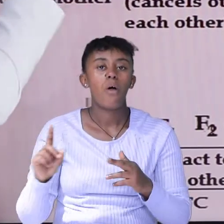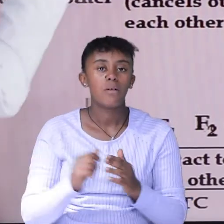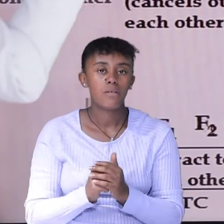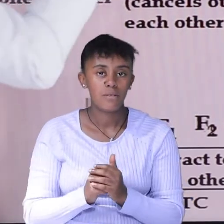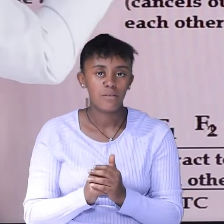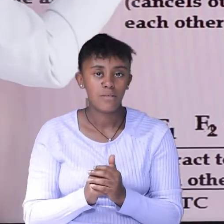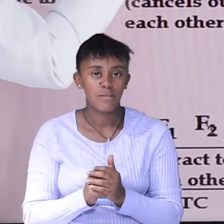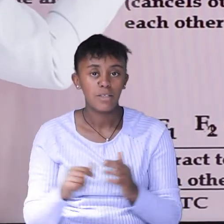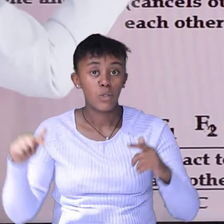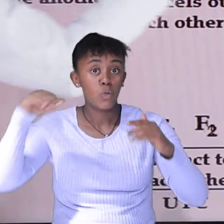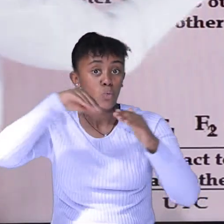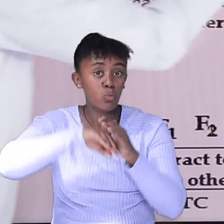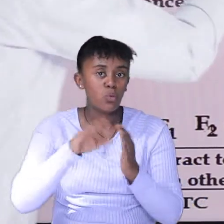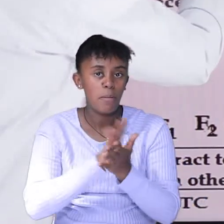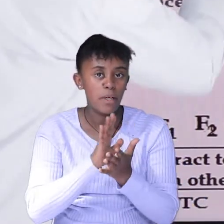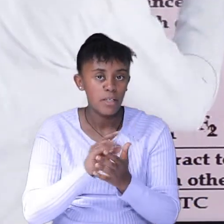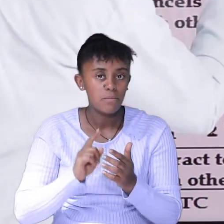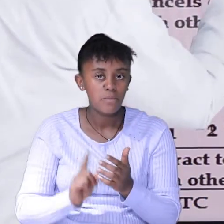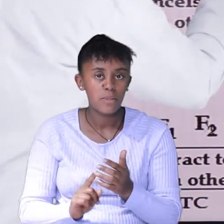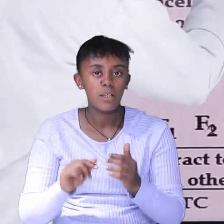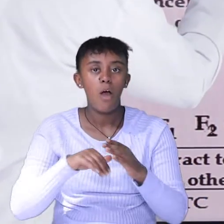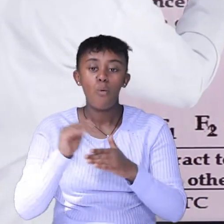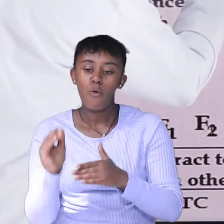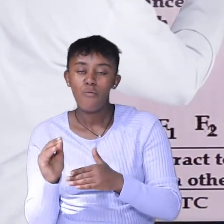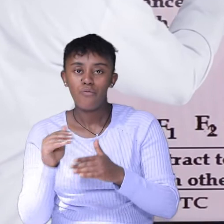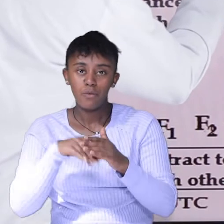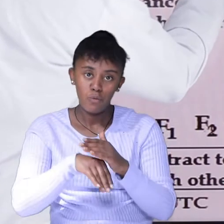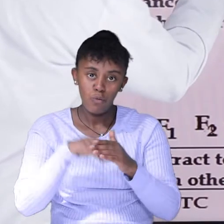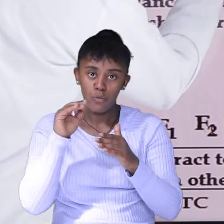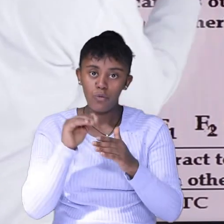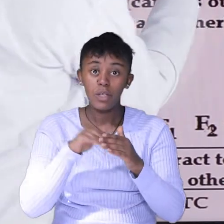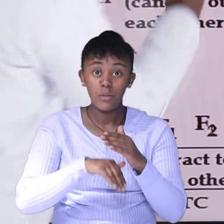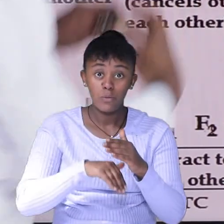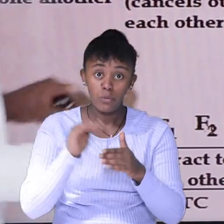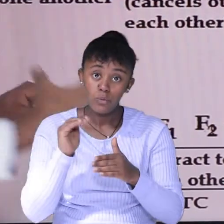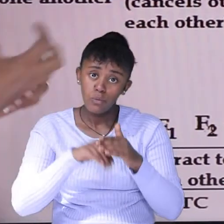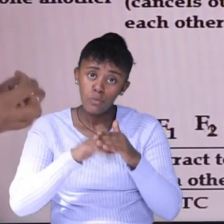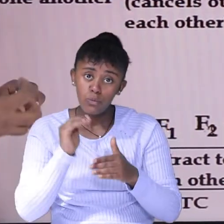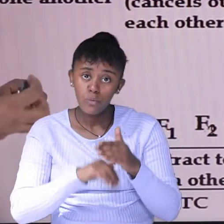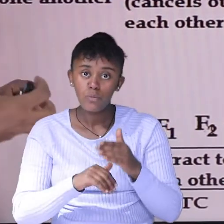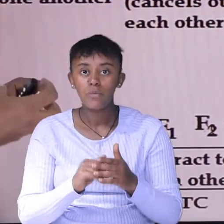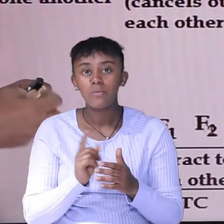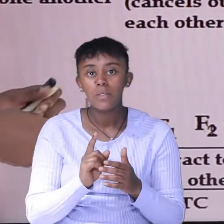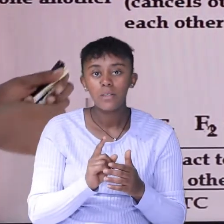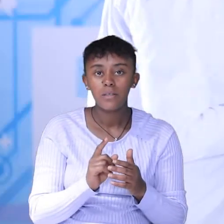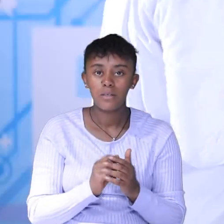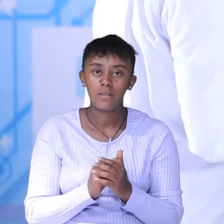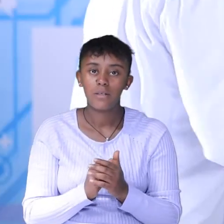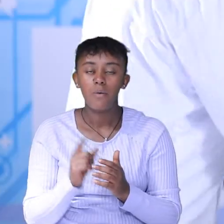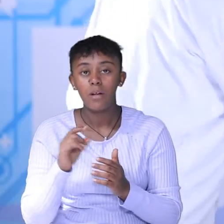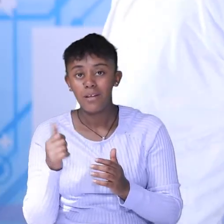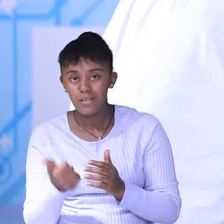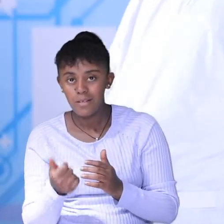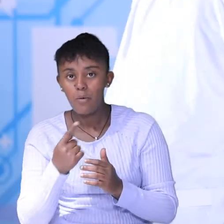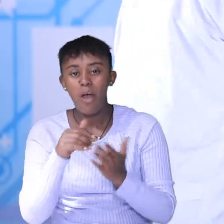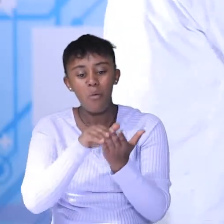this wire is into the page. And this one is out of the page, into the page, and out of the page are cancelling one another. So we